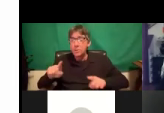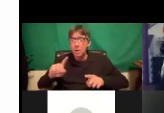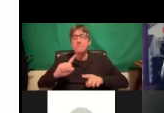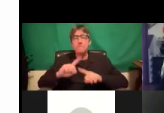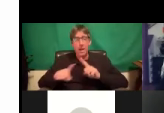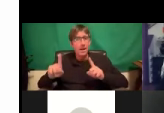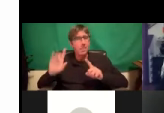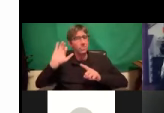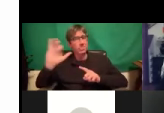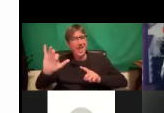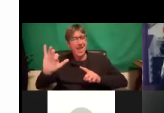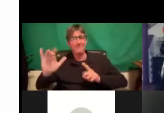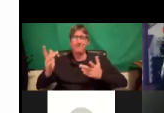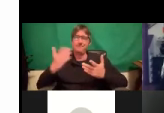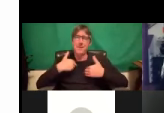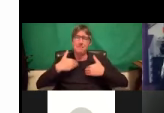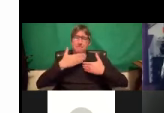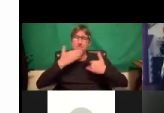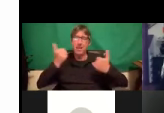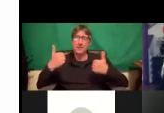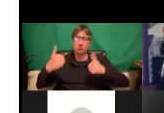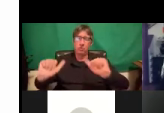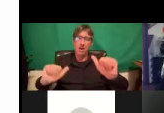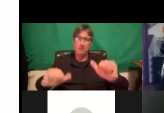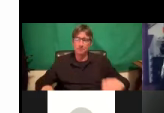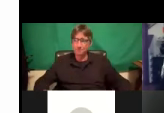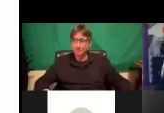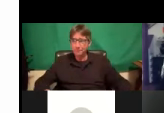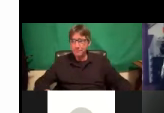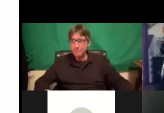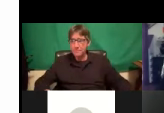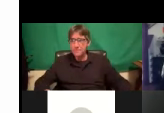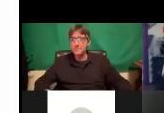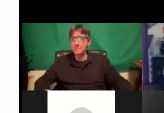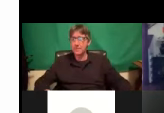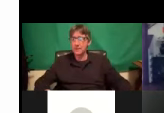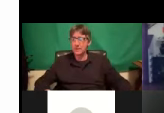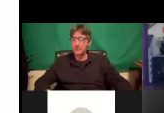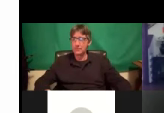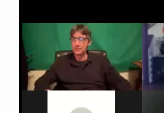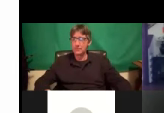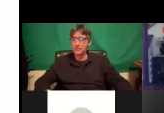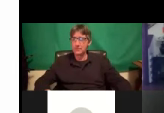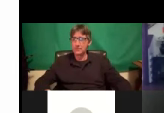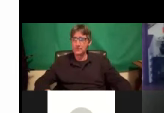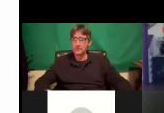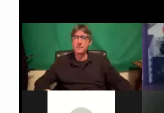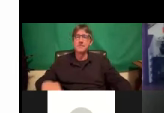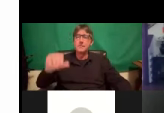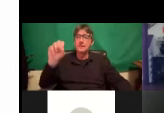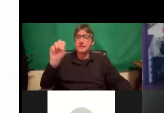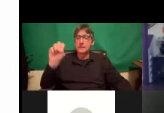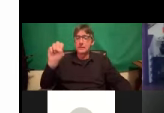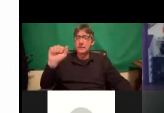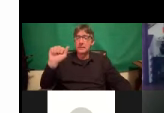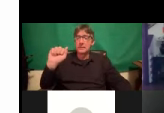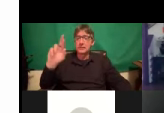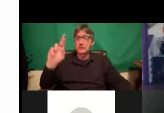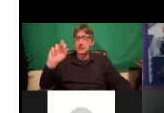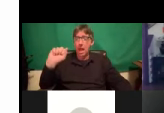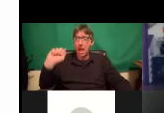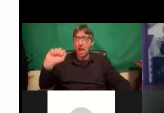Next, I am gonna ask to unmute Sarah Matz. Ms. Matz, I'm asking to unmute you